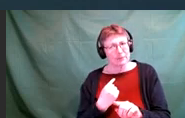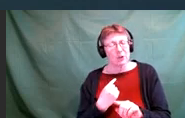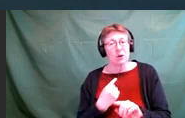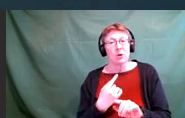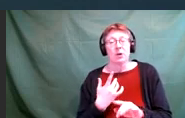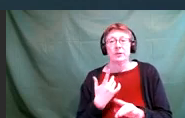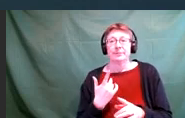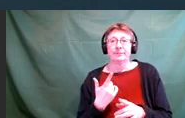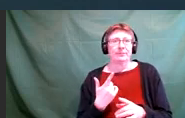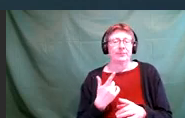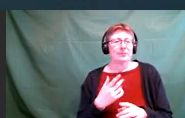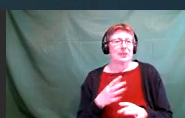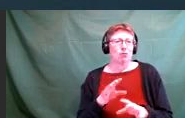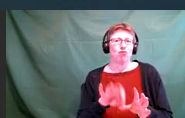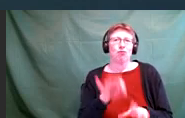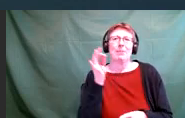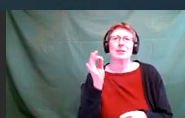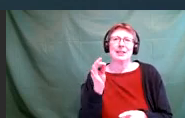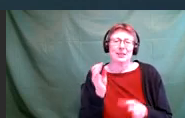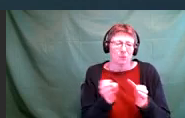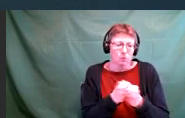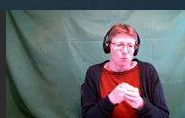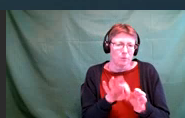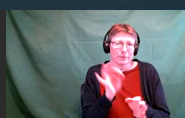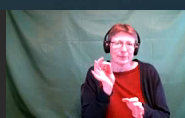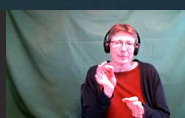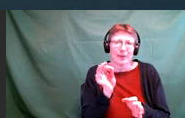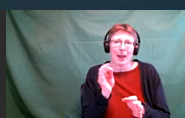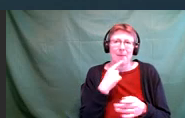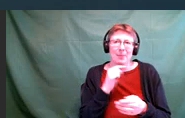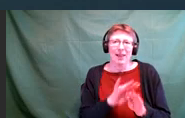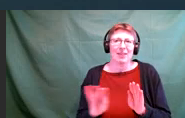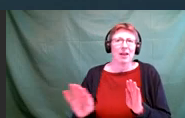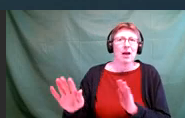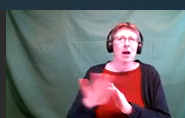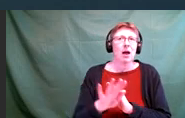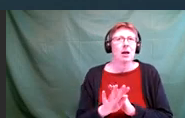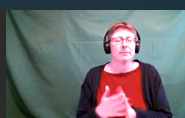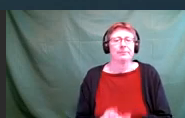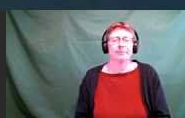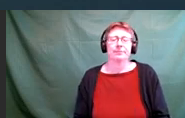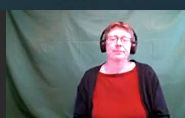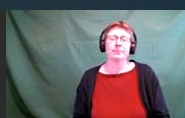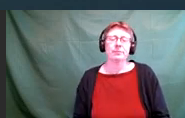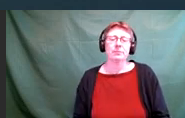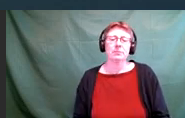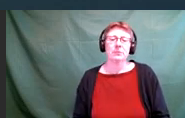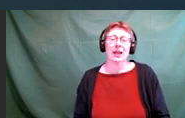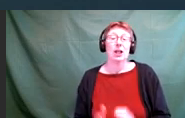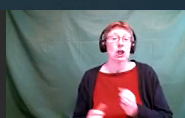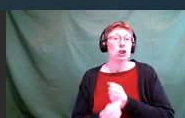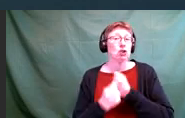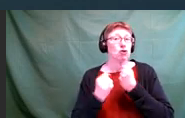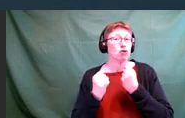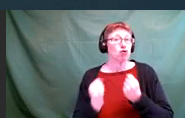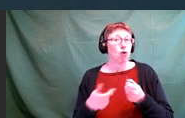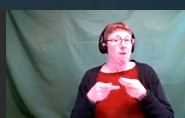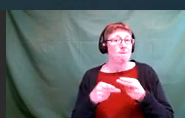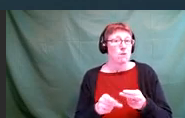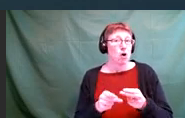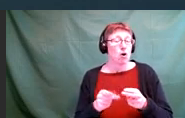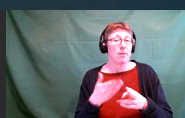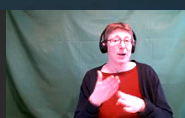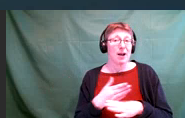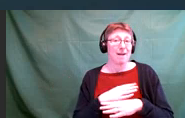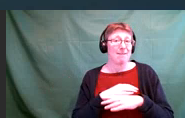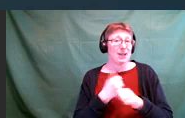we have the representativeness, okay, then strong form of efficiency